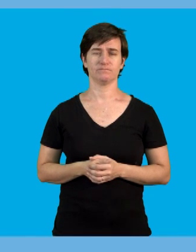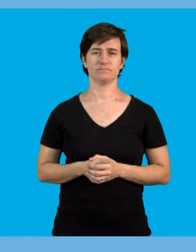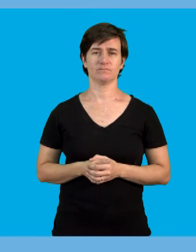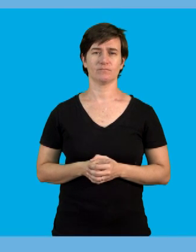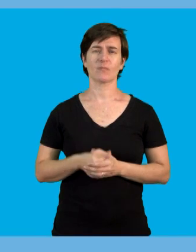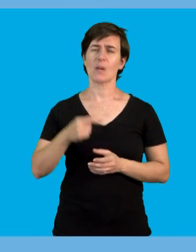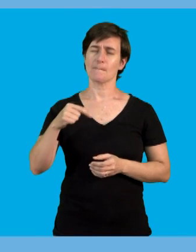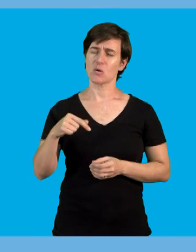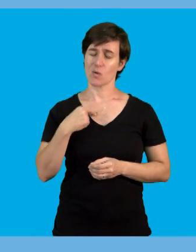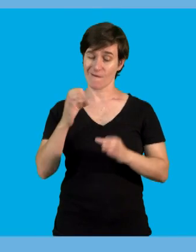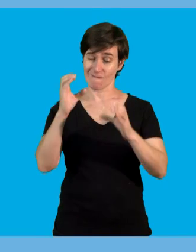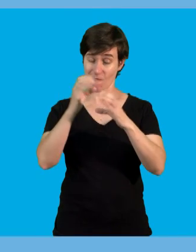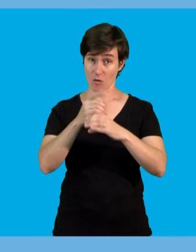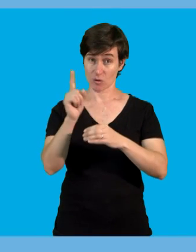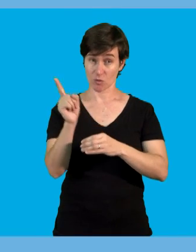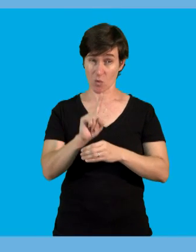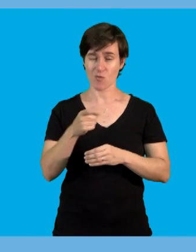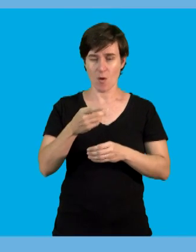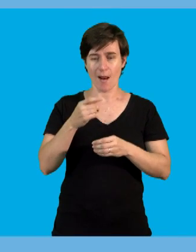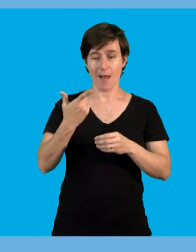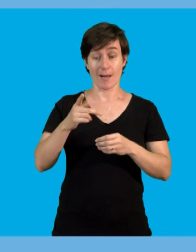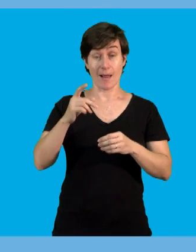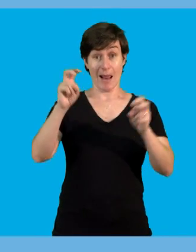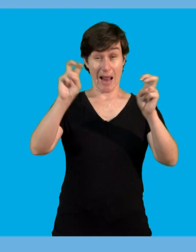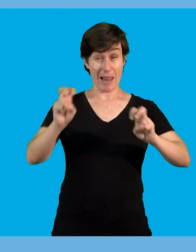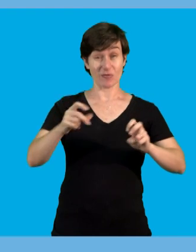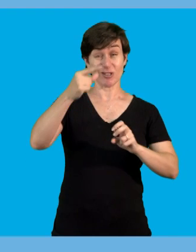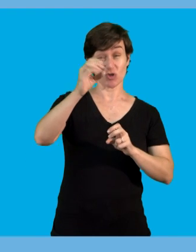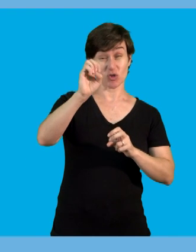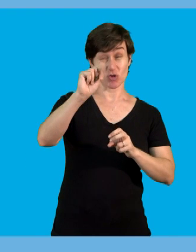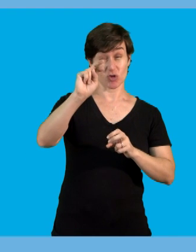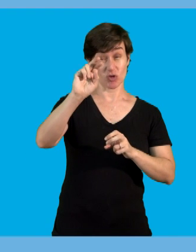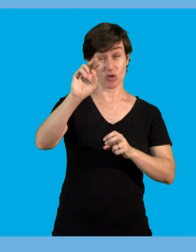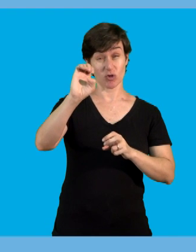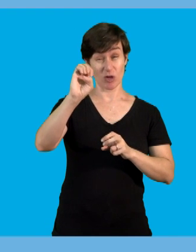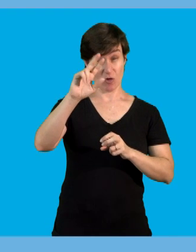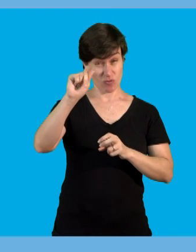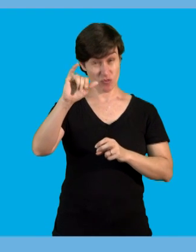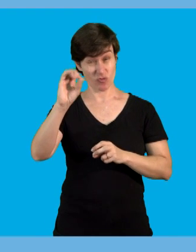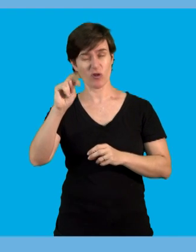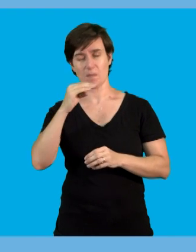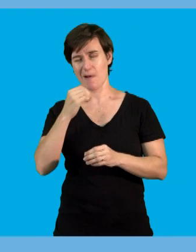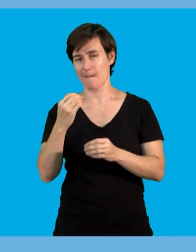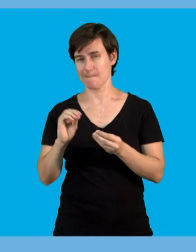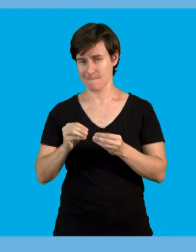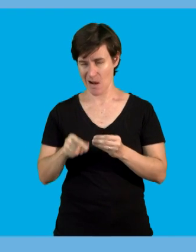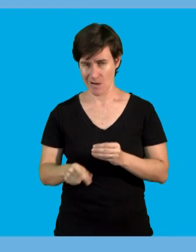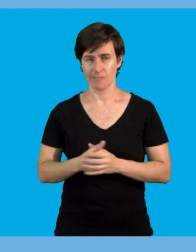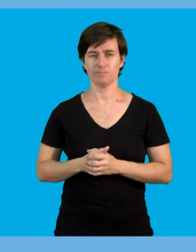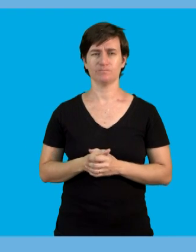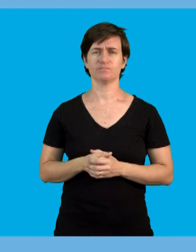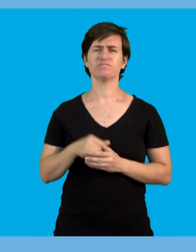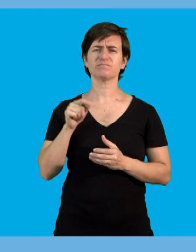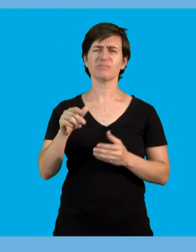said, we are going to be dealing with the generation of electricity. So starting with that, we're going to be basically looking at